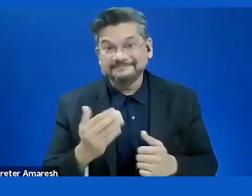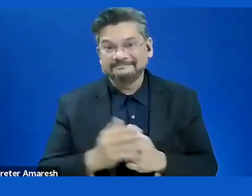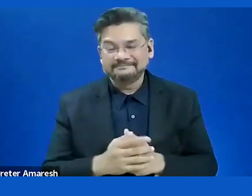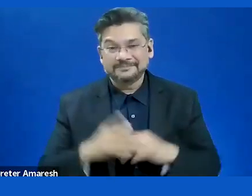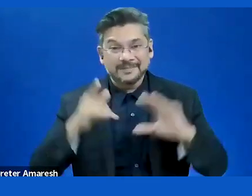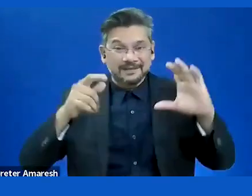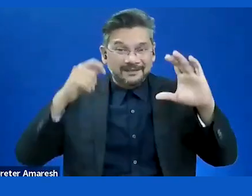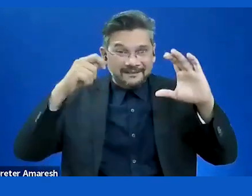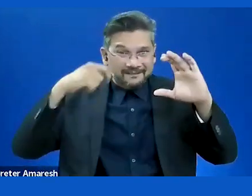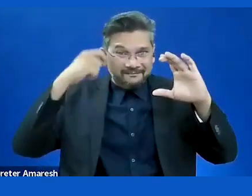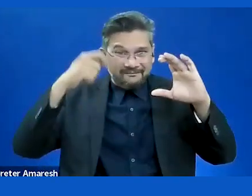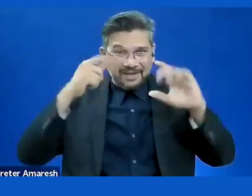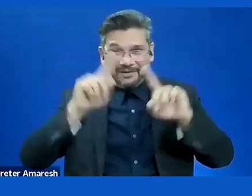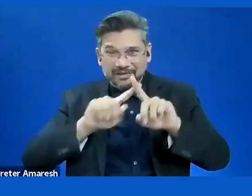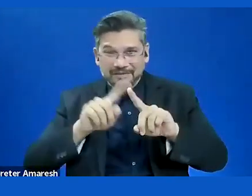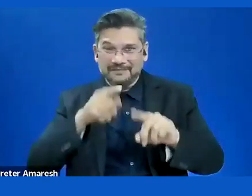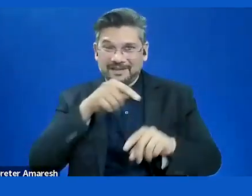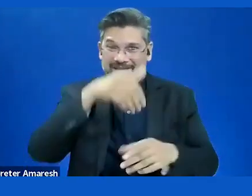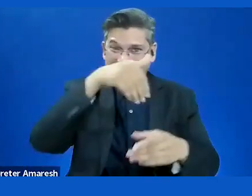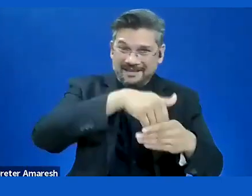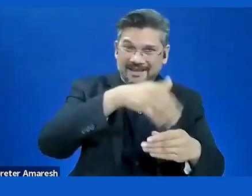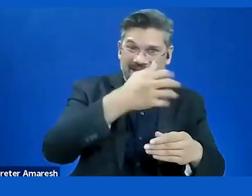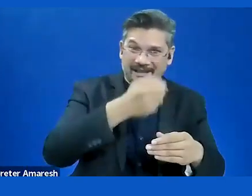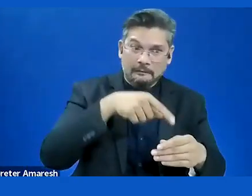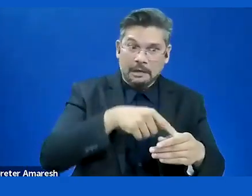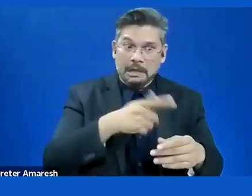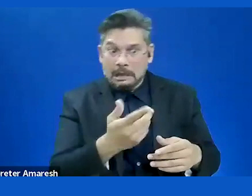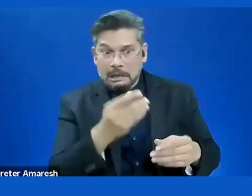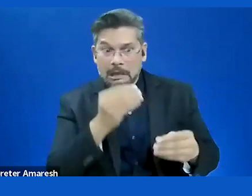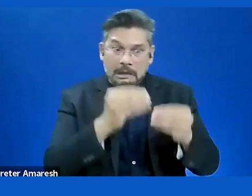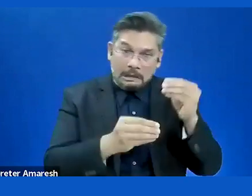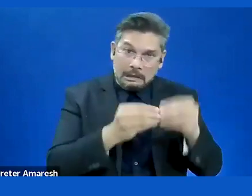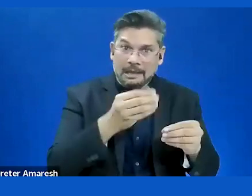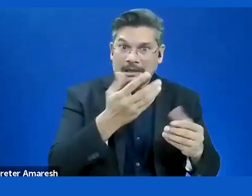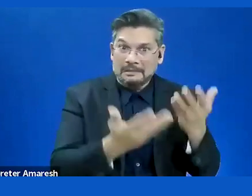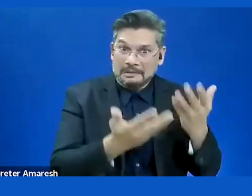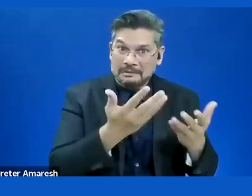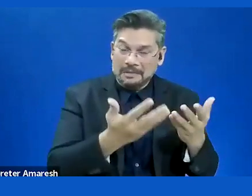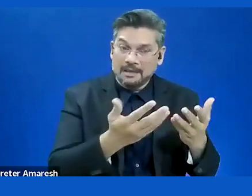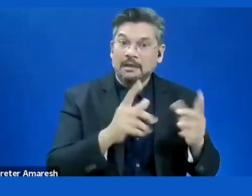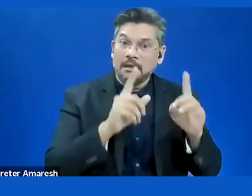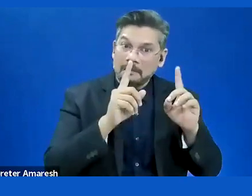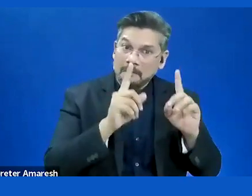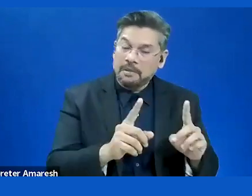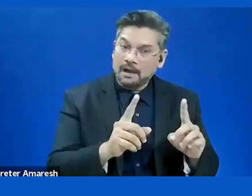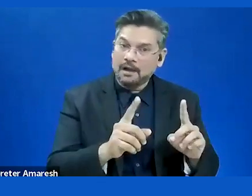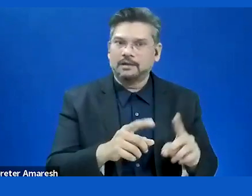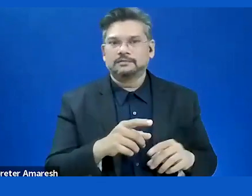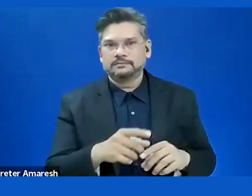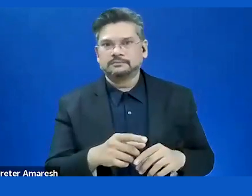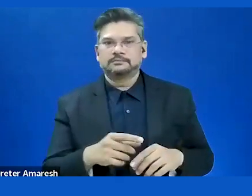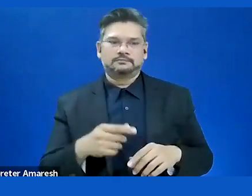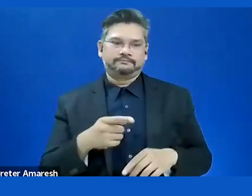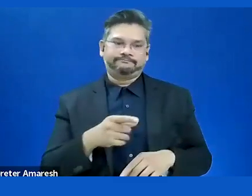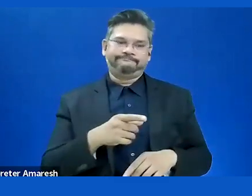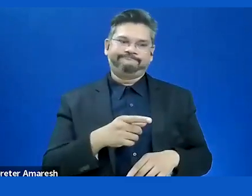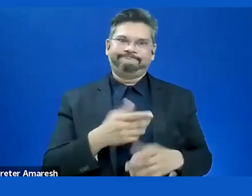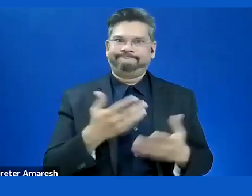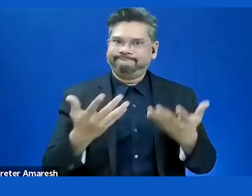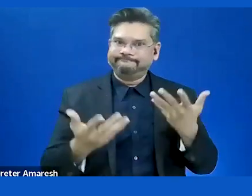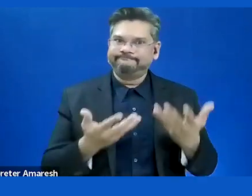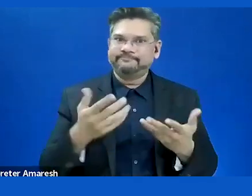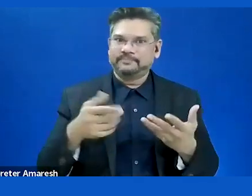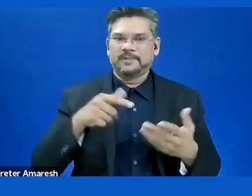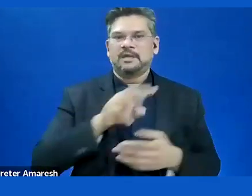browsers does have some accessibility problems, unfortunately. But the good thing about those problems is that they exist in the browser